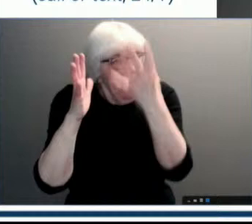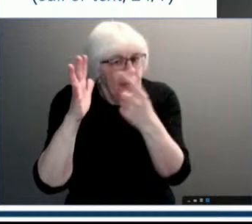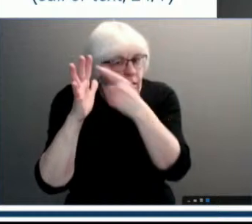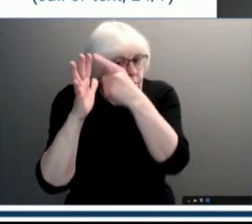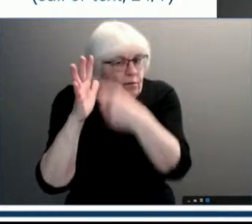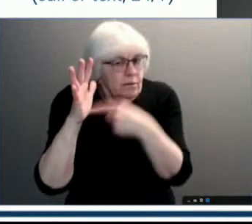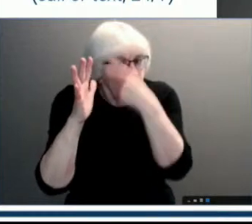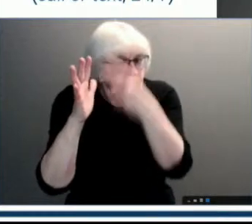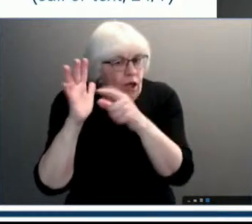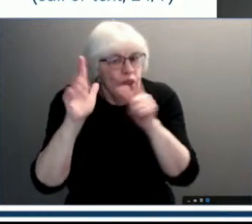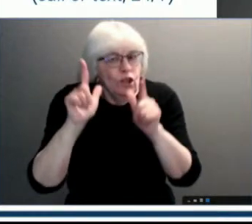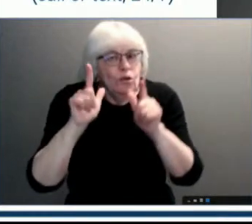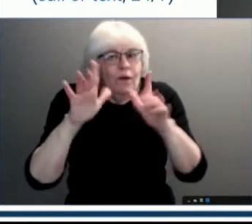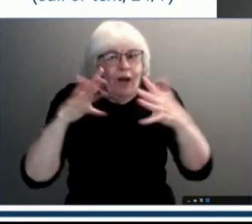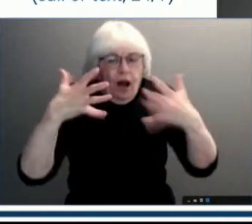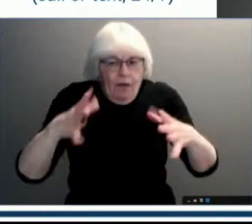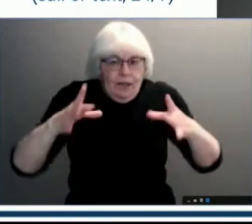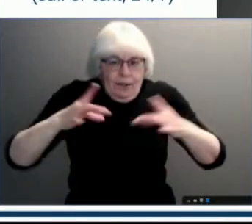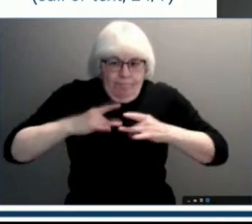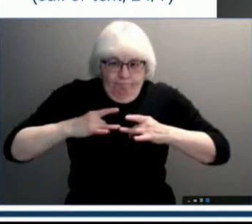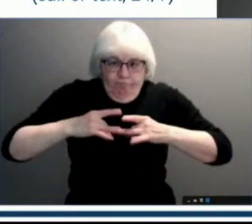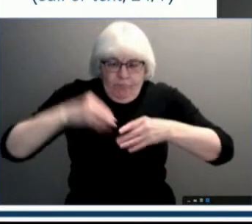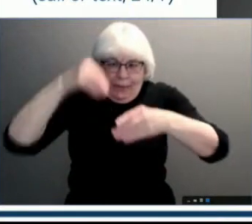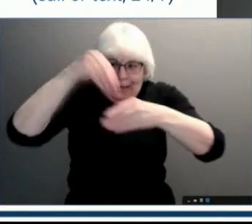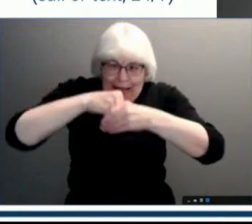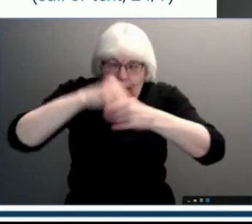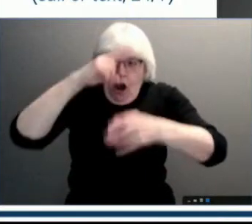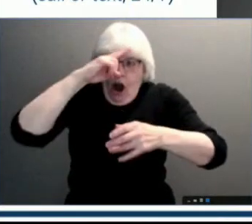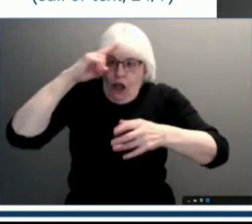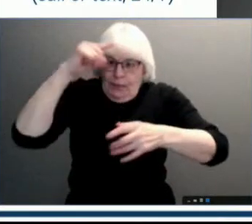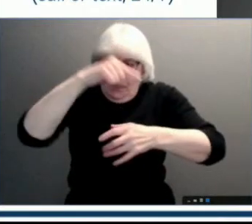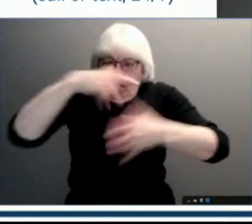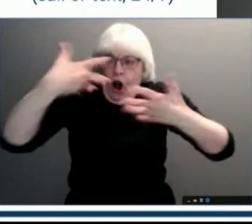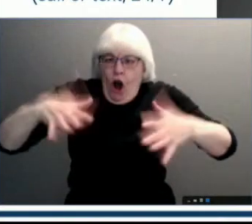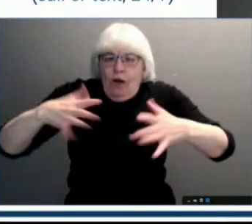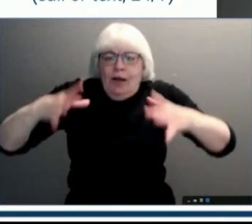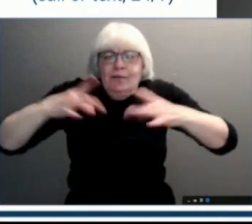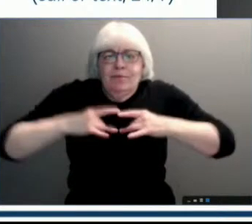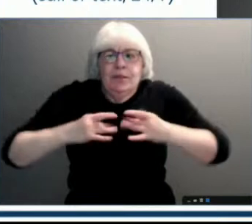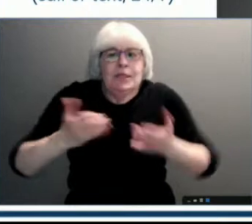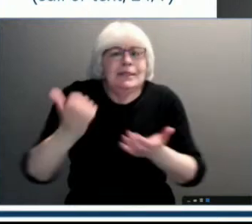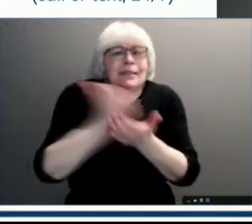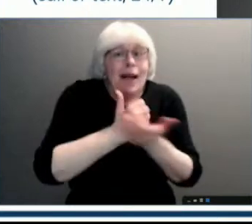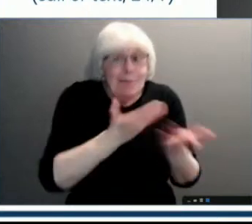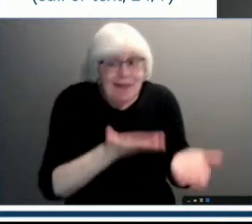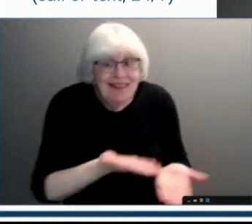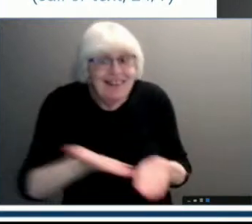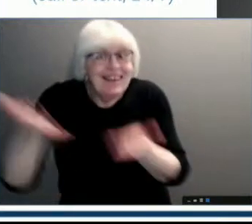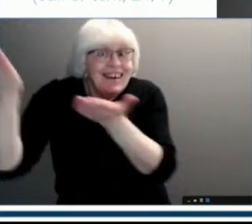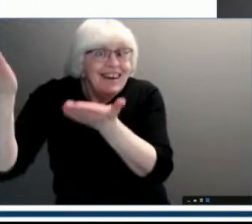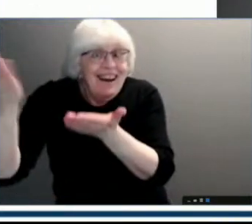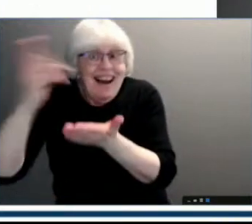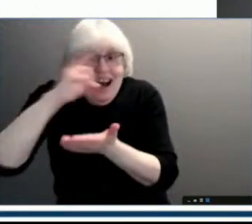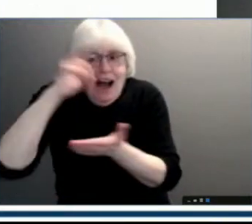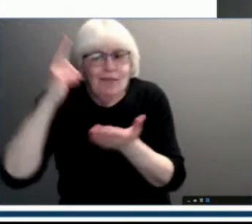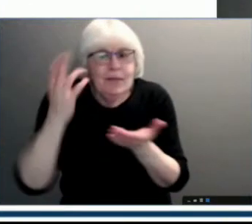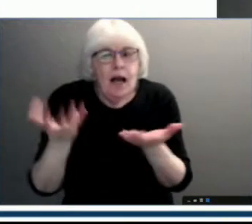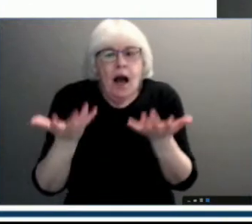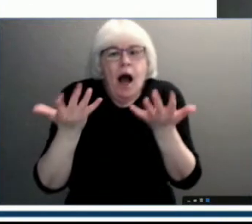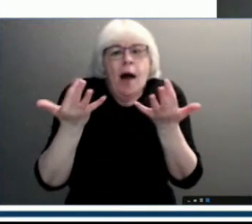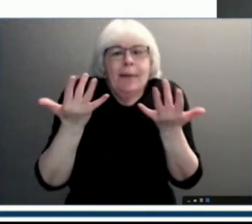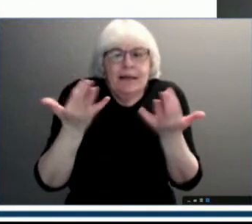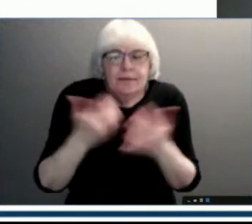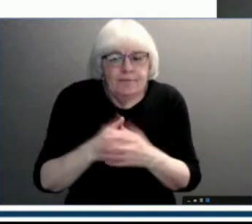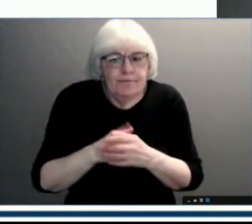admitted to hospital because their symptoms were so severe they needed medical attention? So the number we have been reporting,